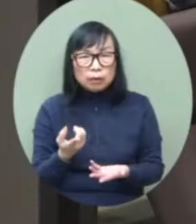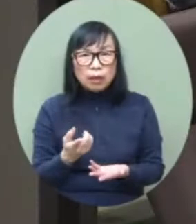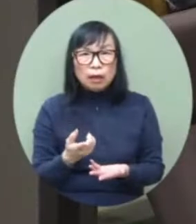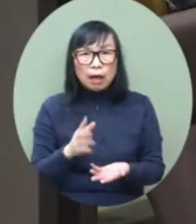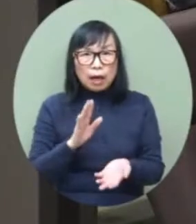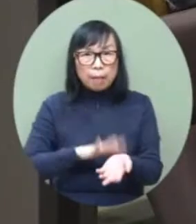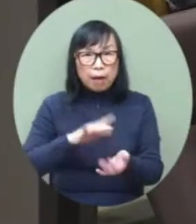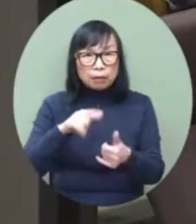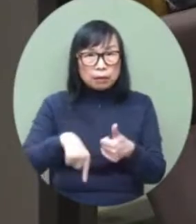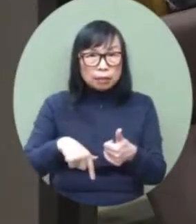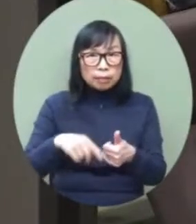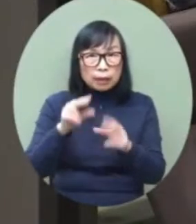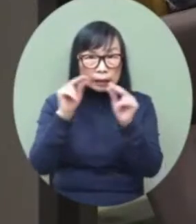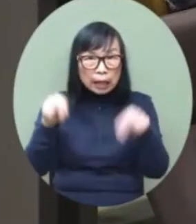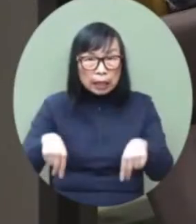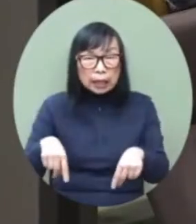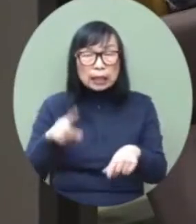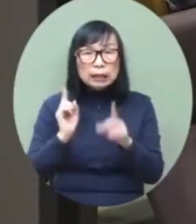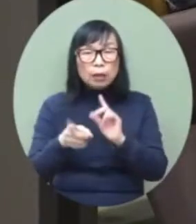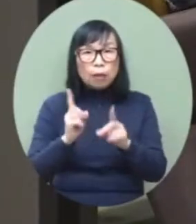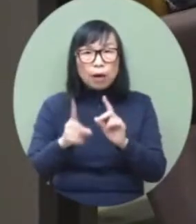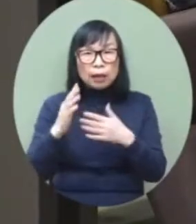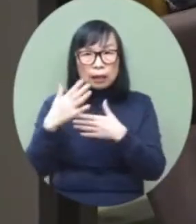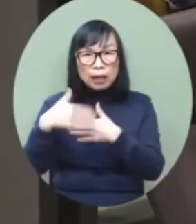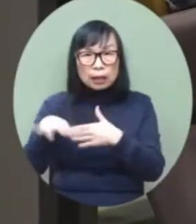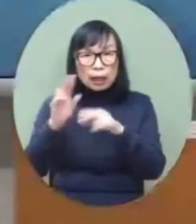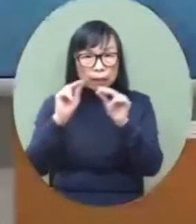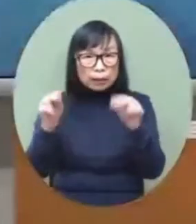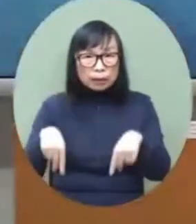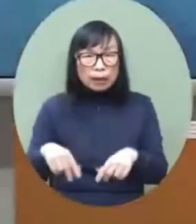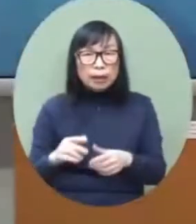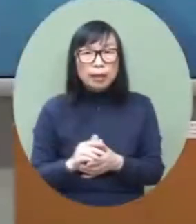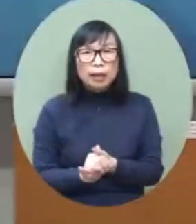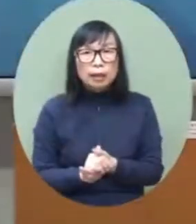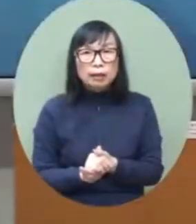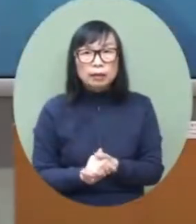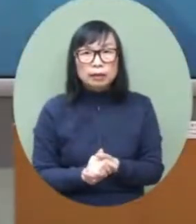because of chronic disease, or you